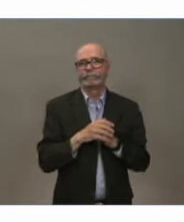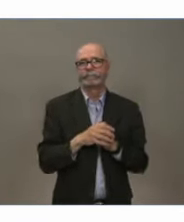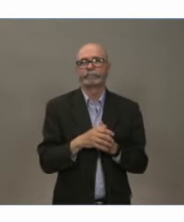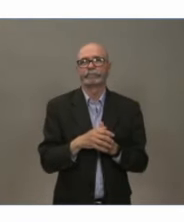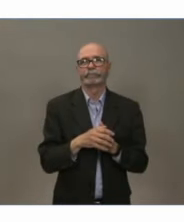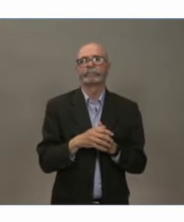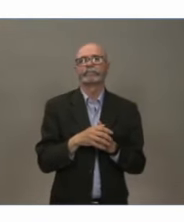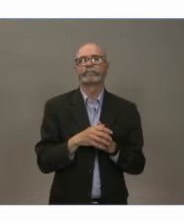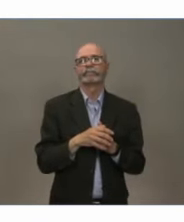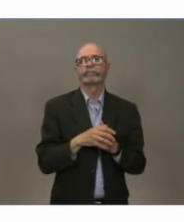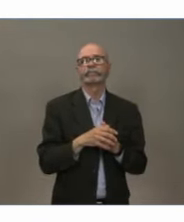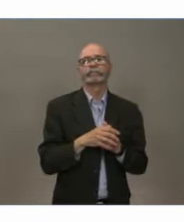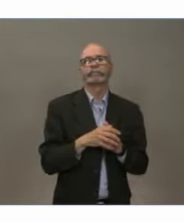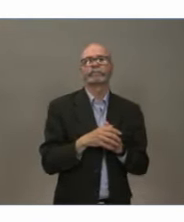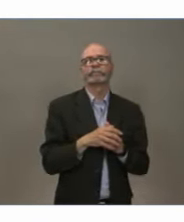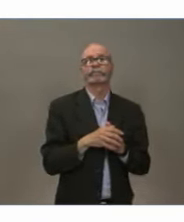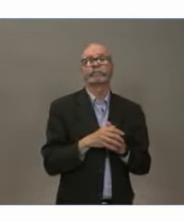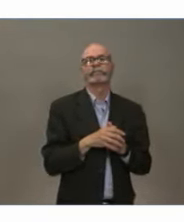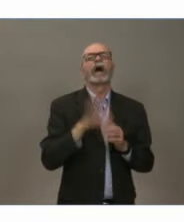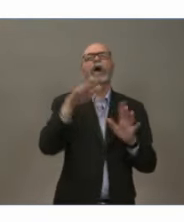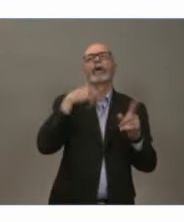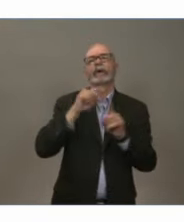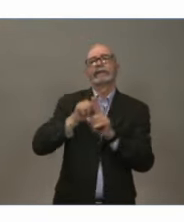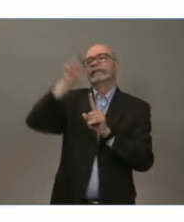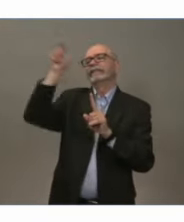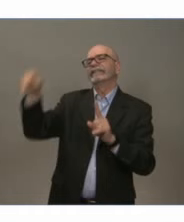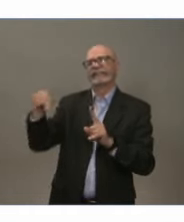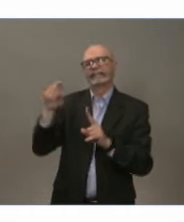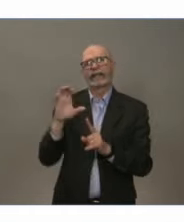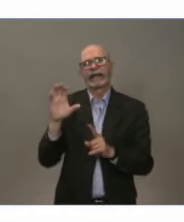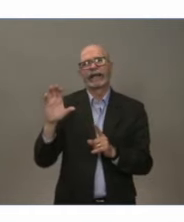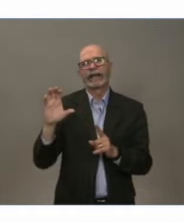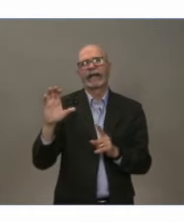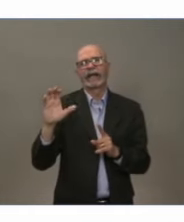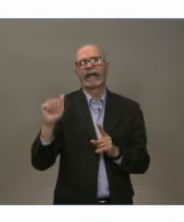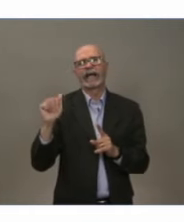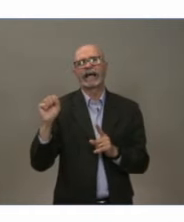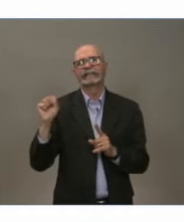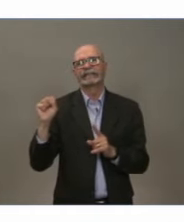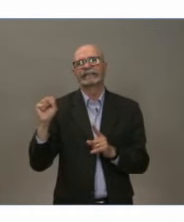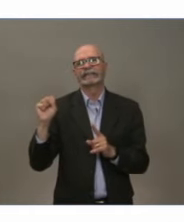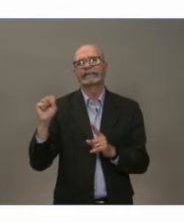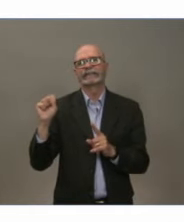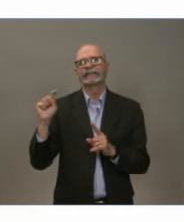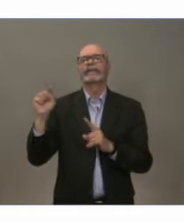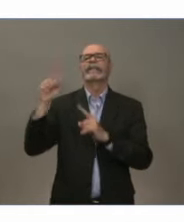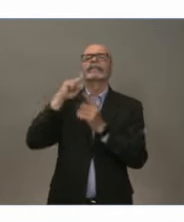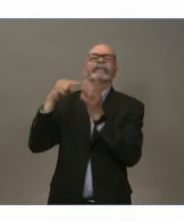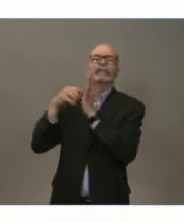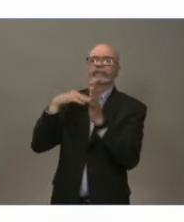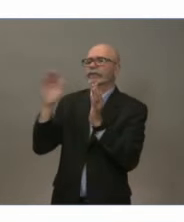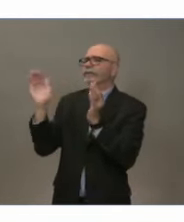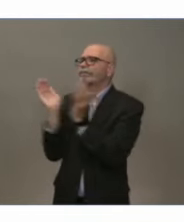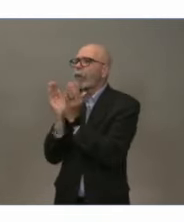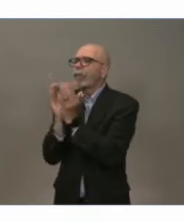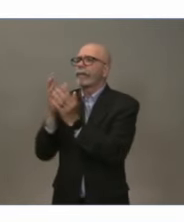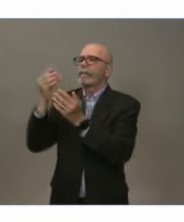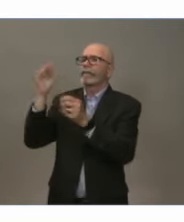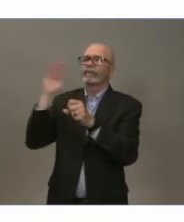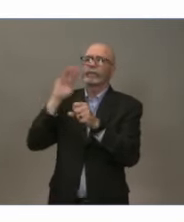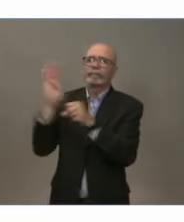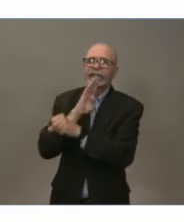Cassandra, your question earlier about how many people, the Small Business Impact Grant had 1,400 applications so far, and the Worker Emergency Bridge